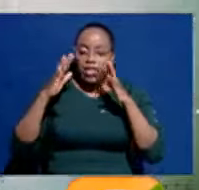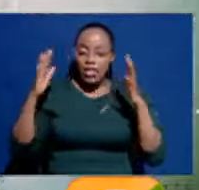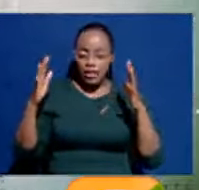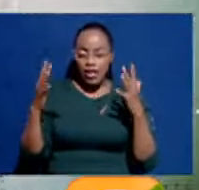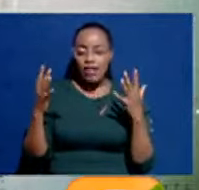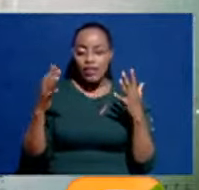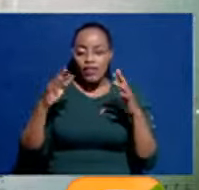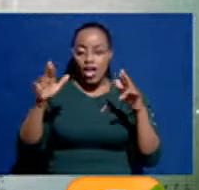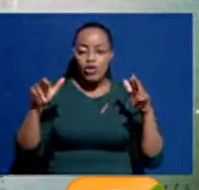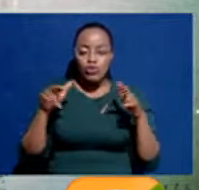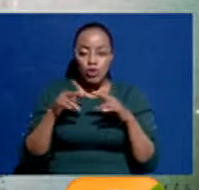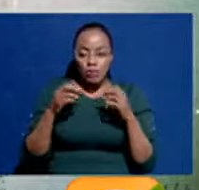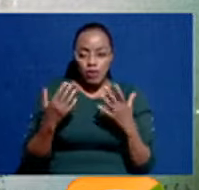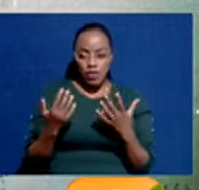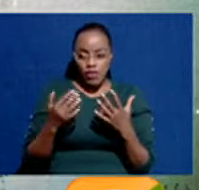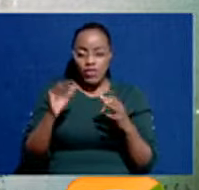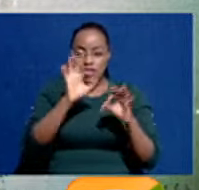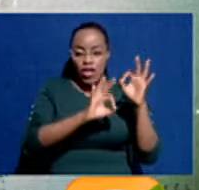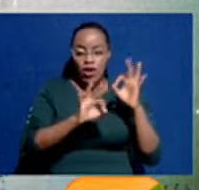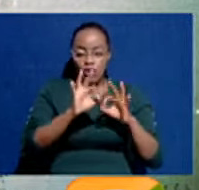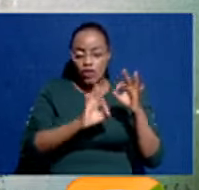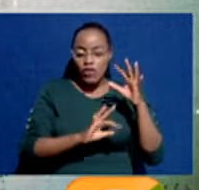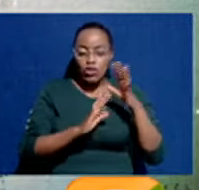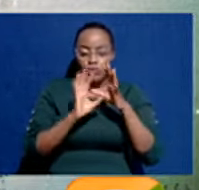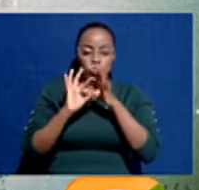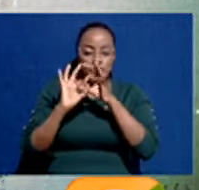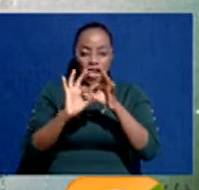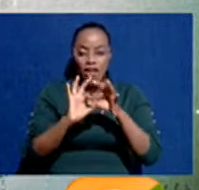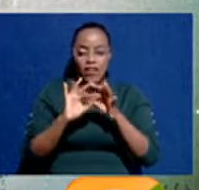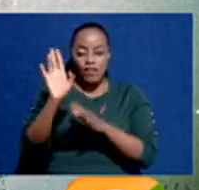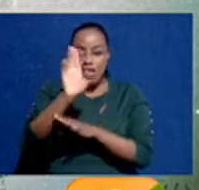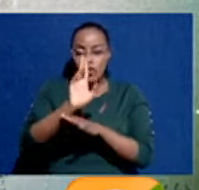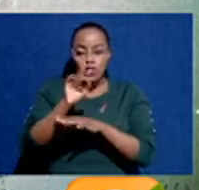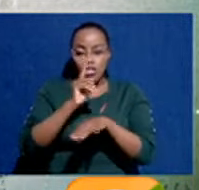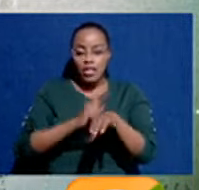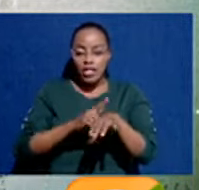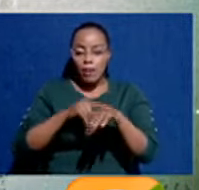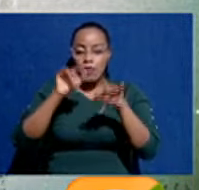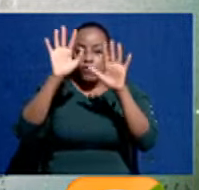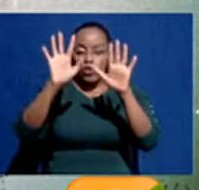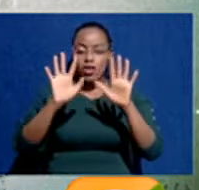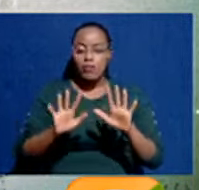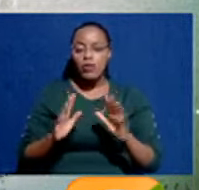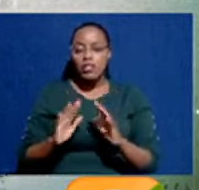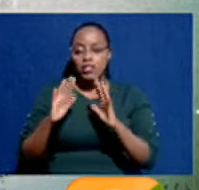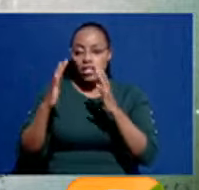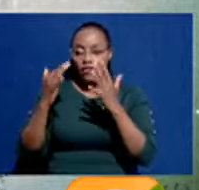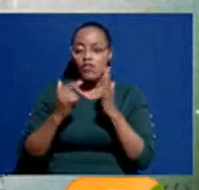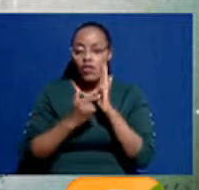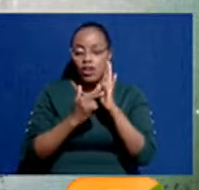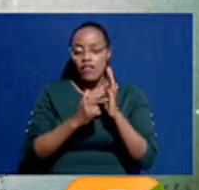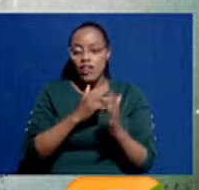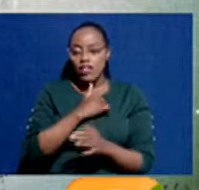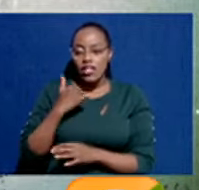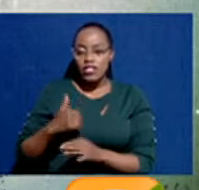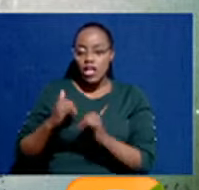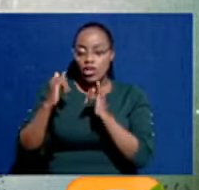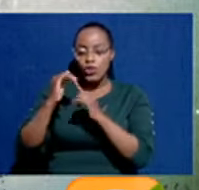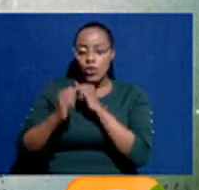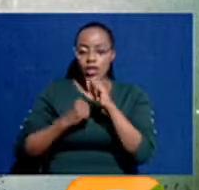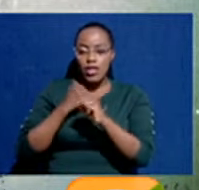standouts are the Hall of Supreme Harmony, used during important ceremonies like Chinese New Year